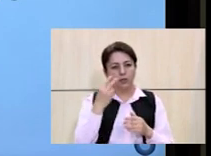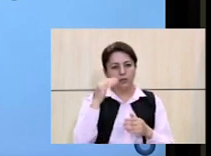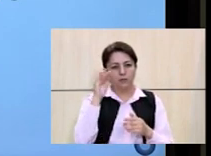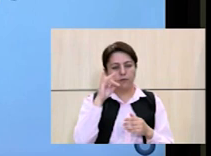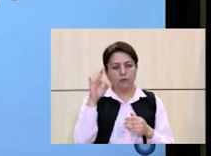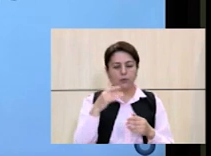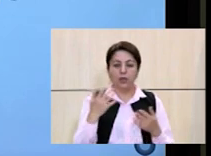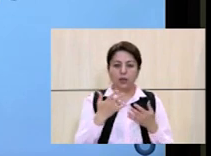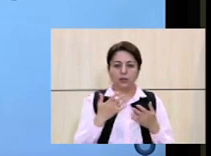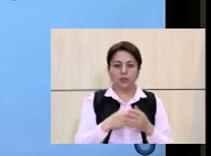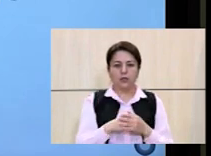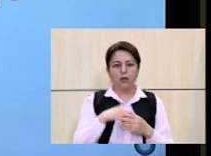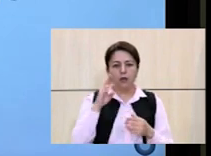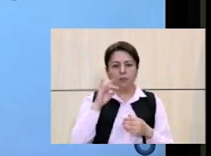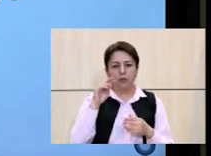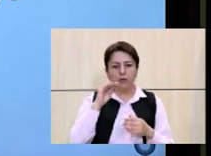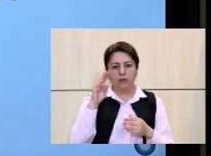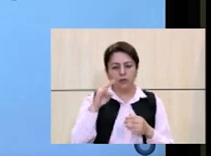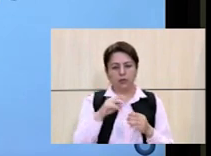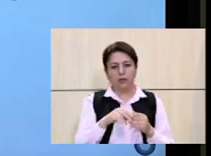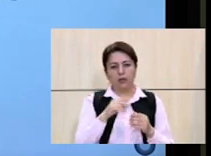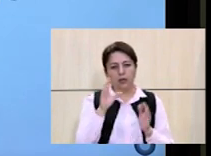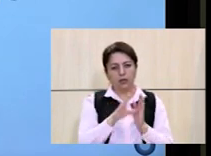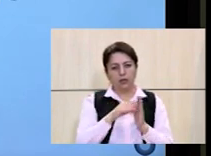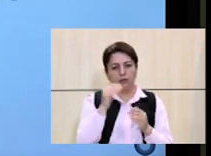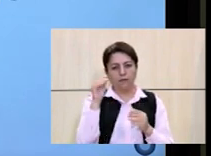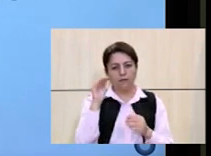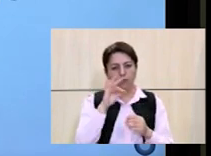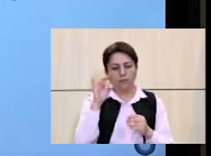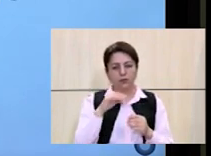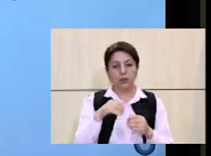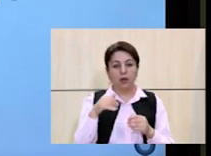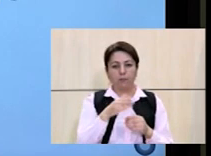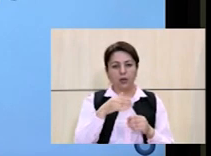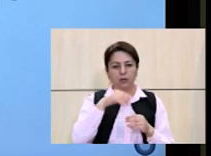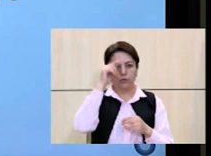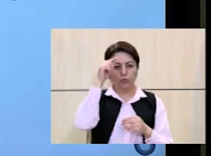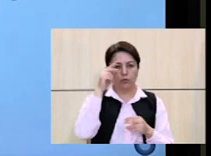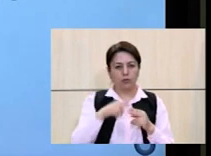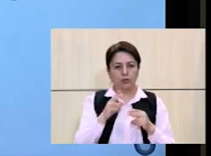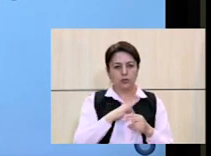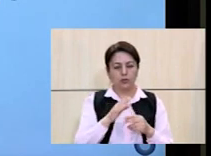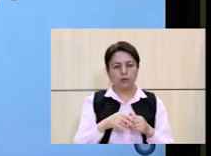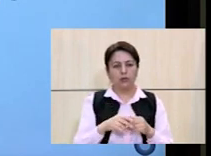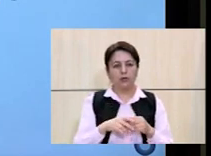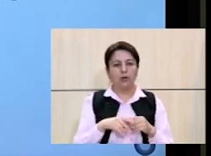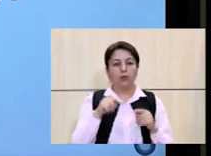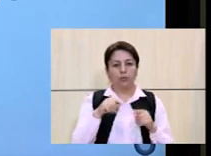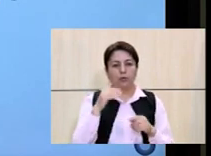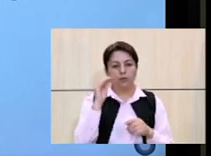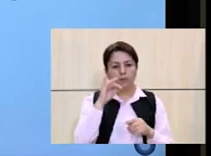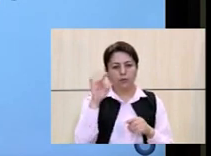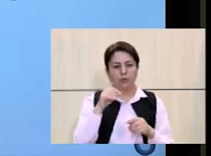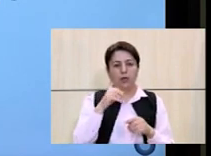o'quvchilar? Barakalla. Potensial energiyaning formulasi, chunki baliq yuqoridan tashlandi. Uning formulasi